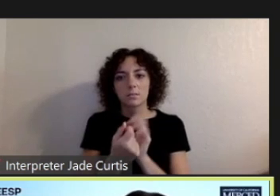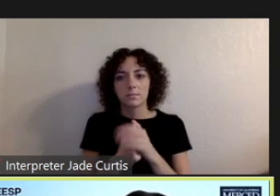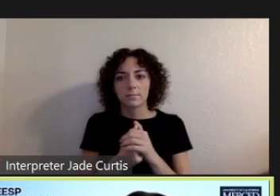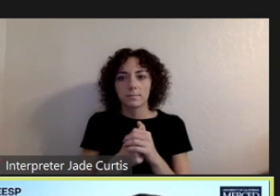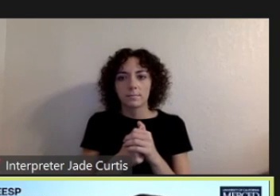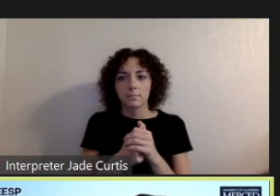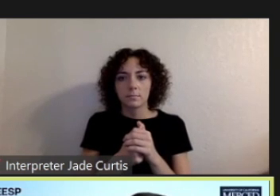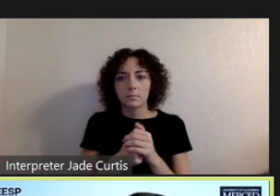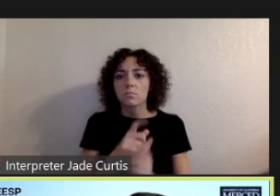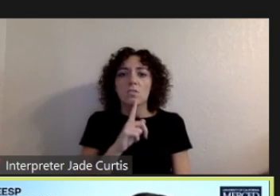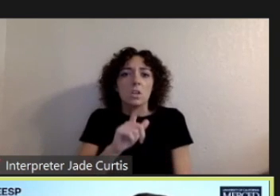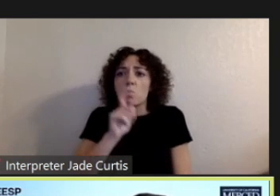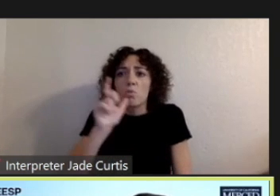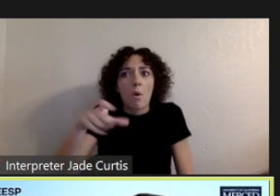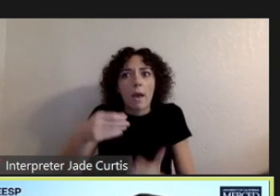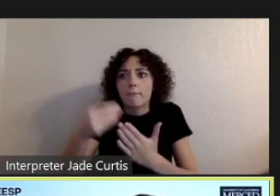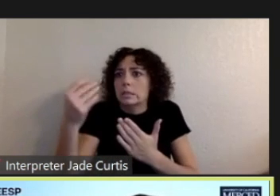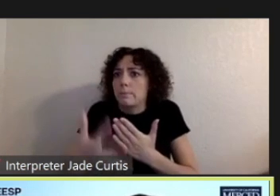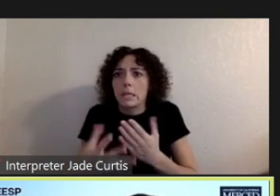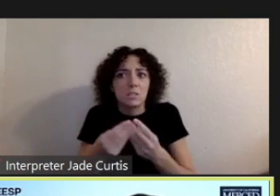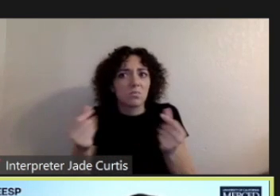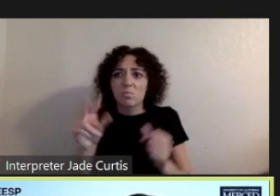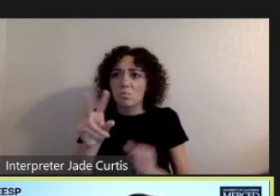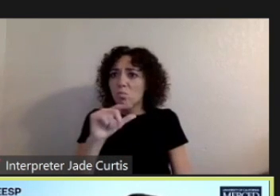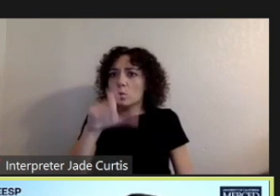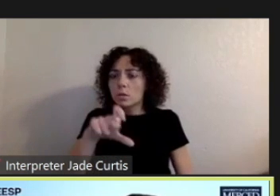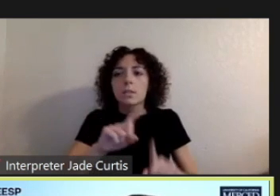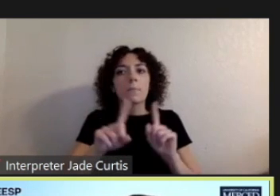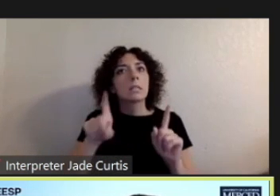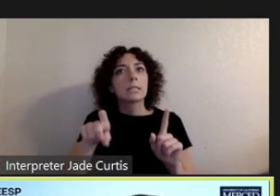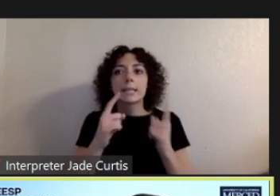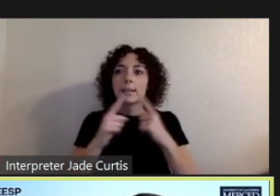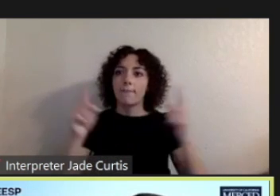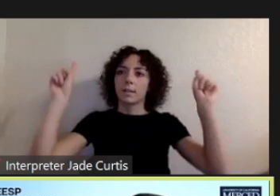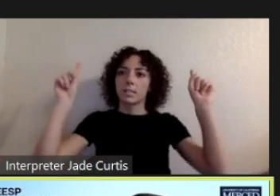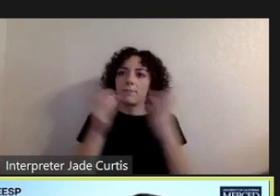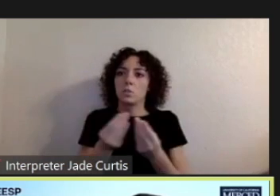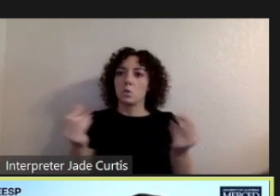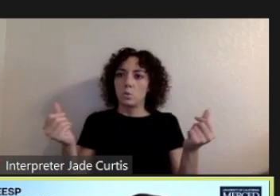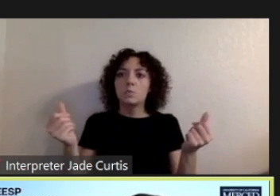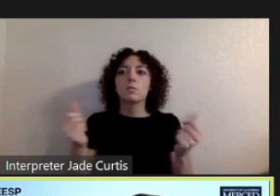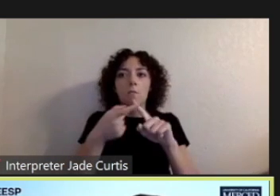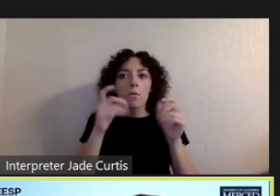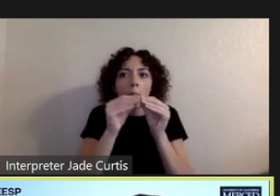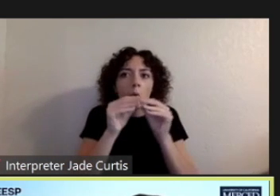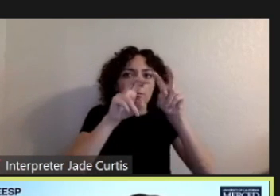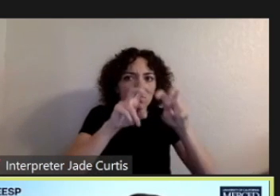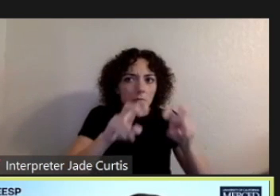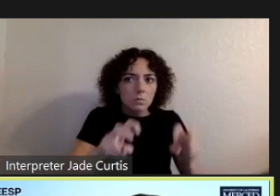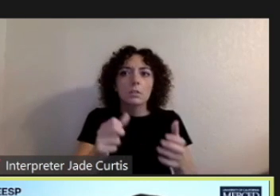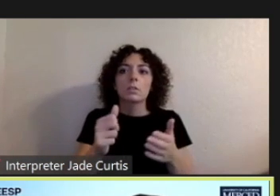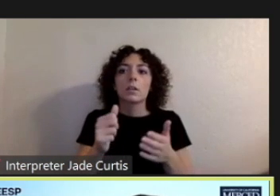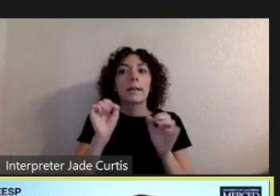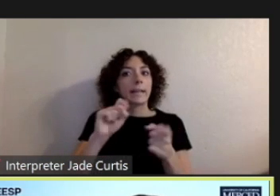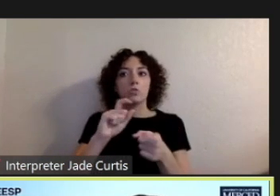have to figure out how we have to make that solution with our information that we can get from our research, which can actually transform how we